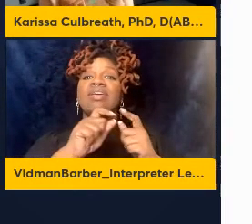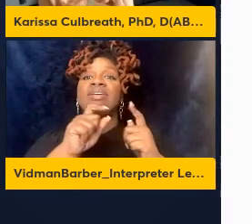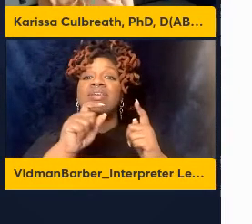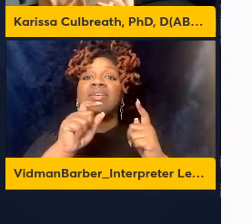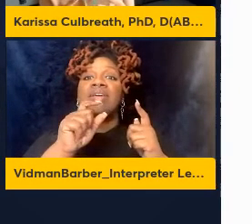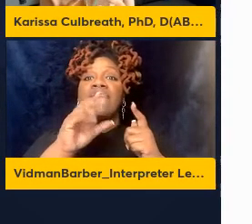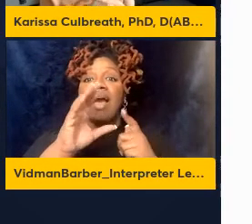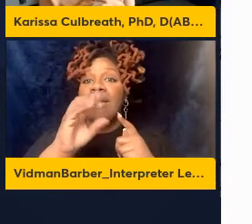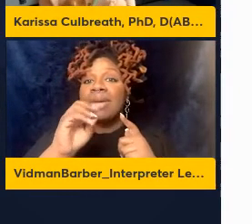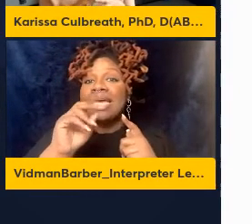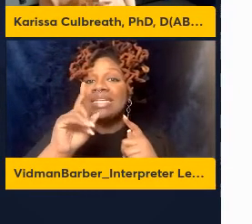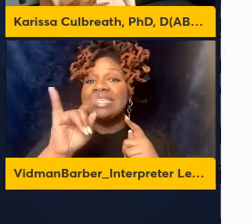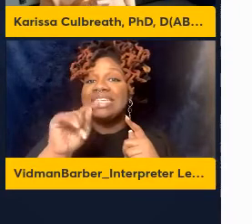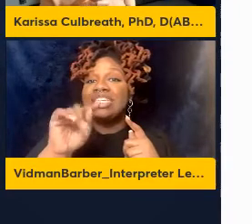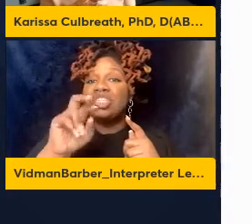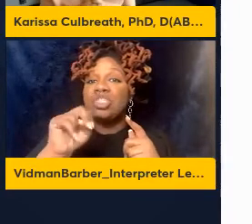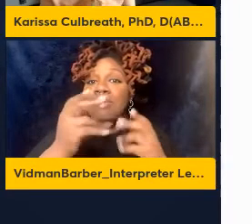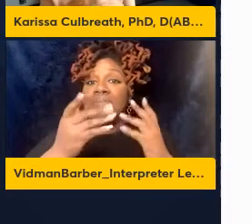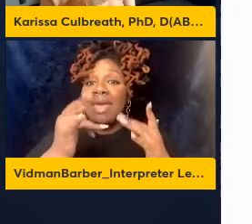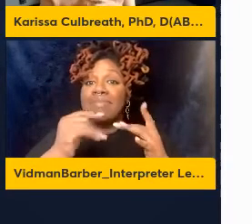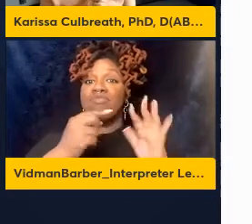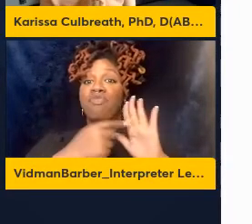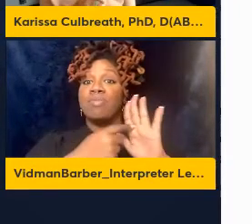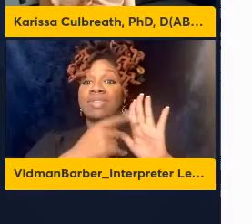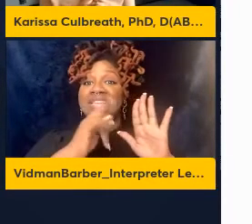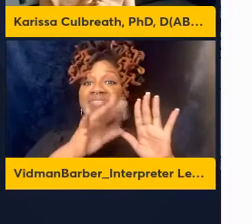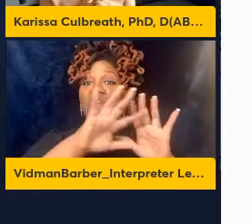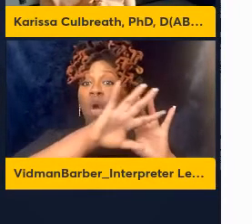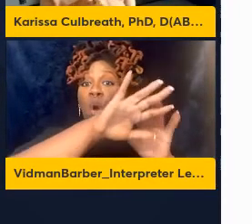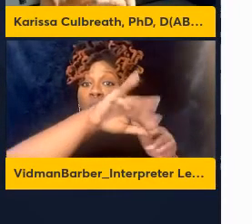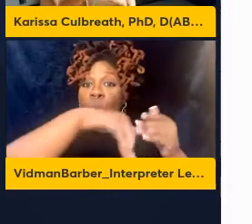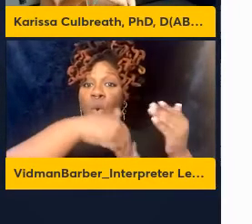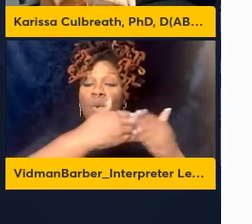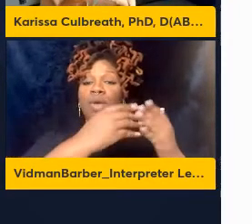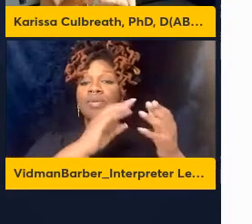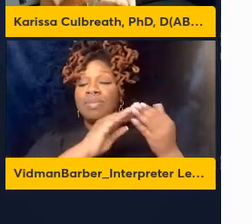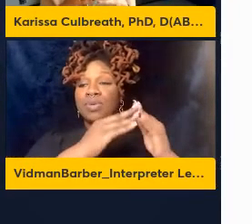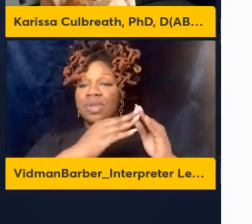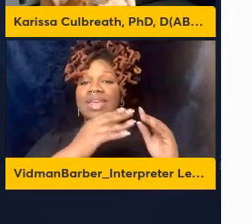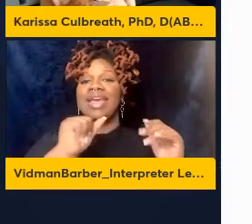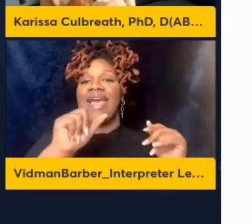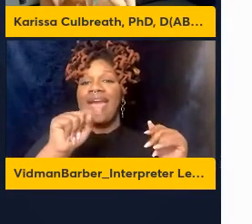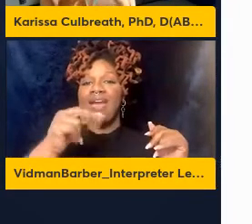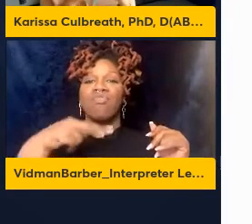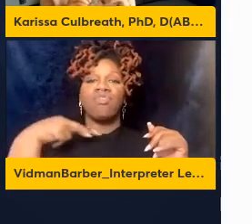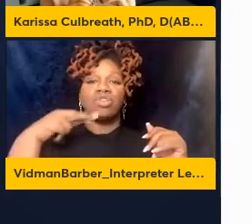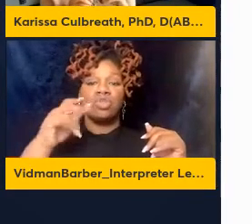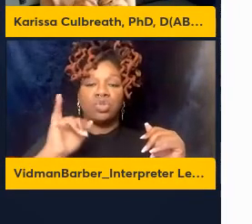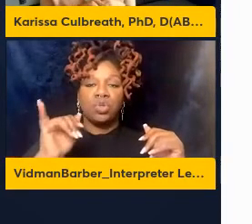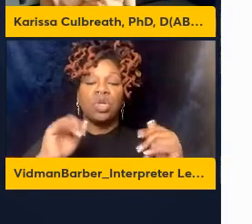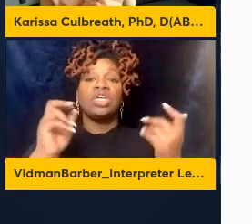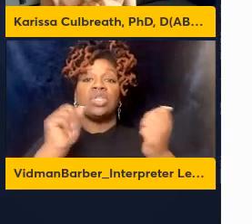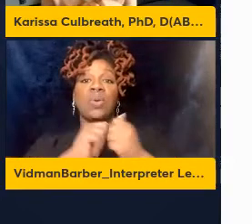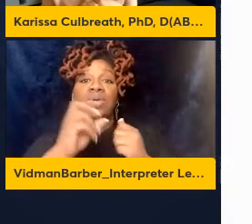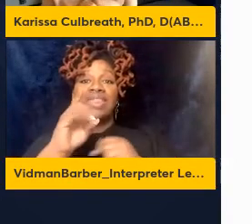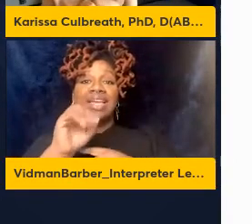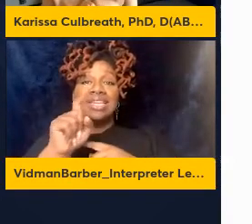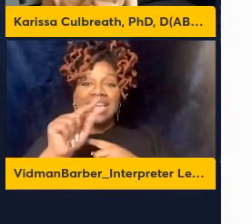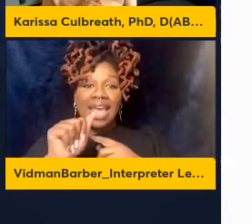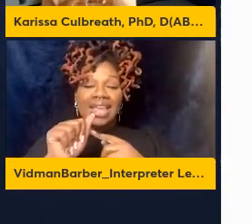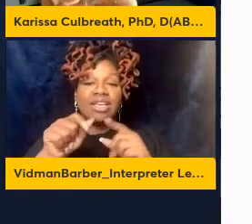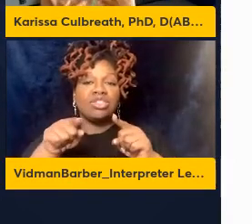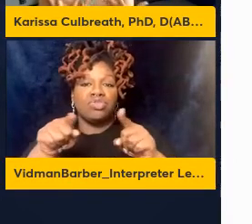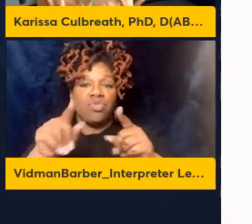a community that may be at risk as well. And so with this data during the